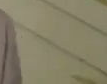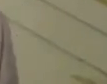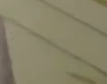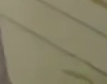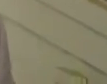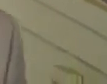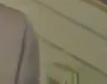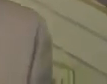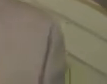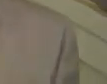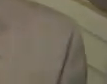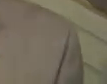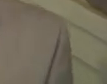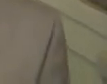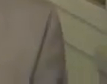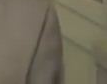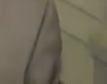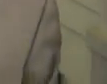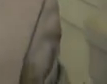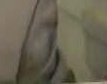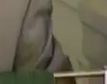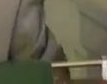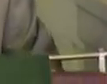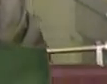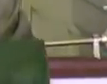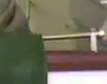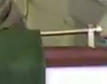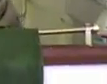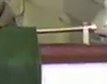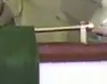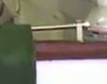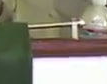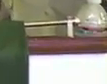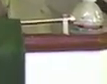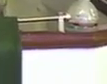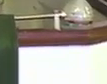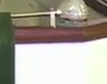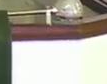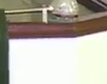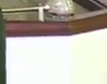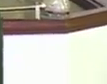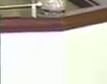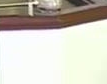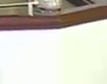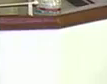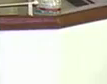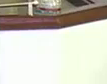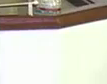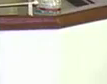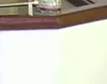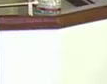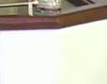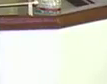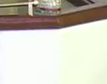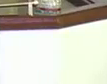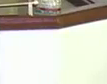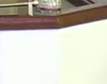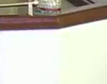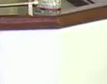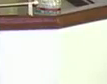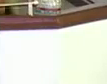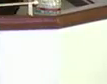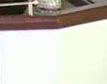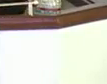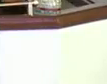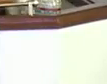is, spirit has no limitation. And spirit reaches us exactly where we are at. So may the peace